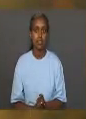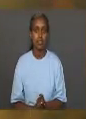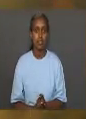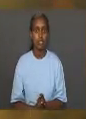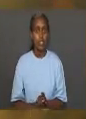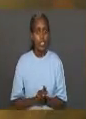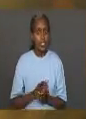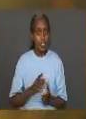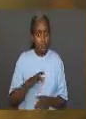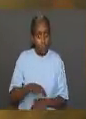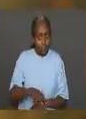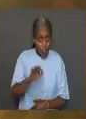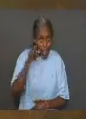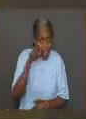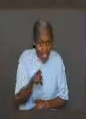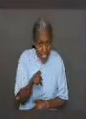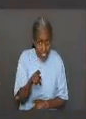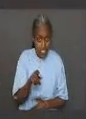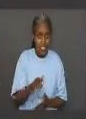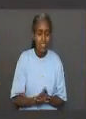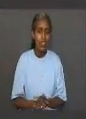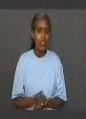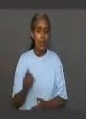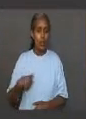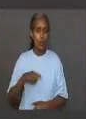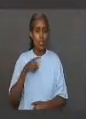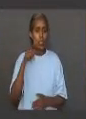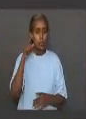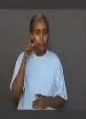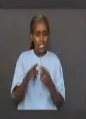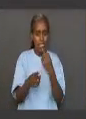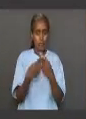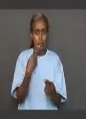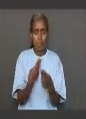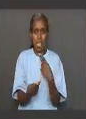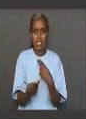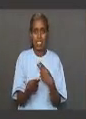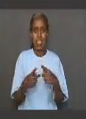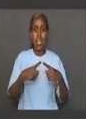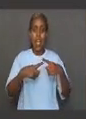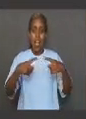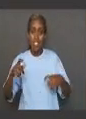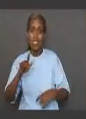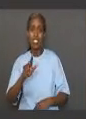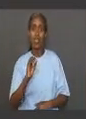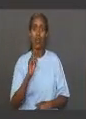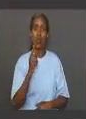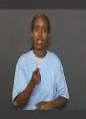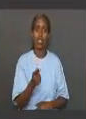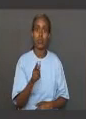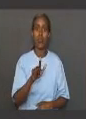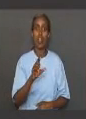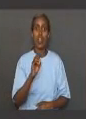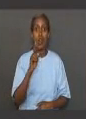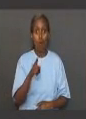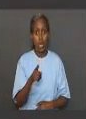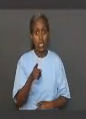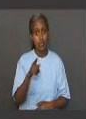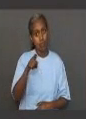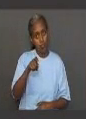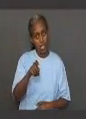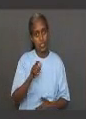Did you find x? We must apply the anti-logarithm of the logarithm of